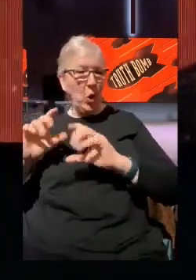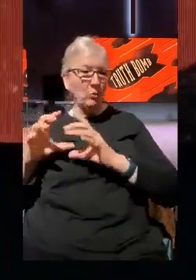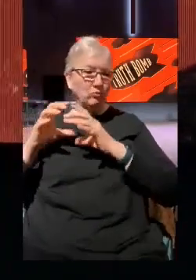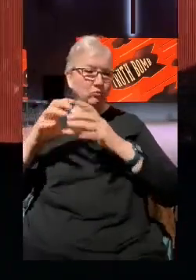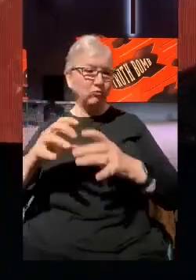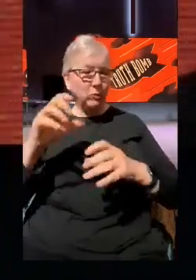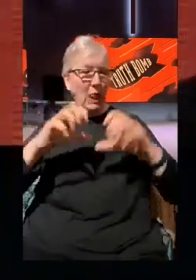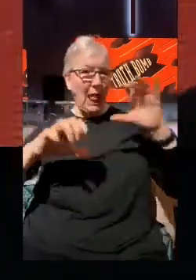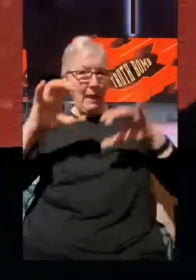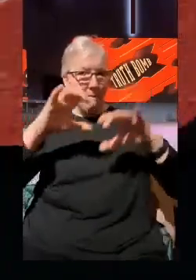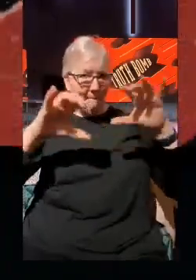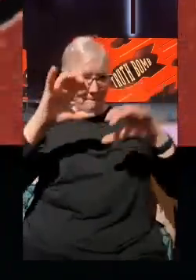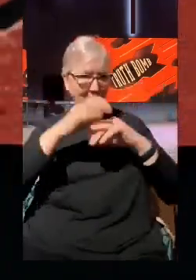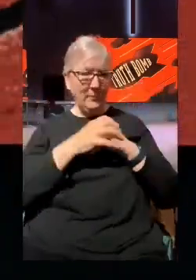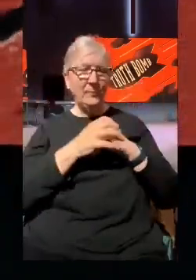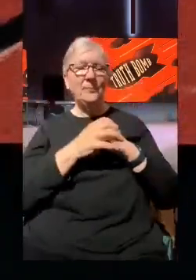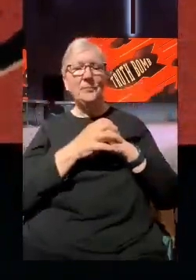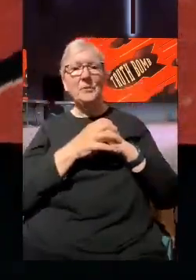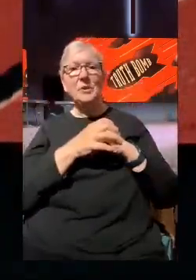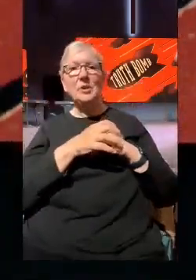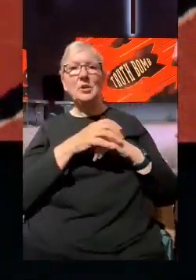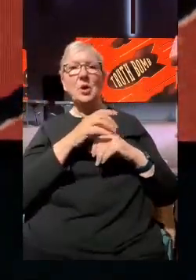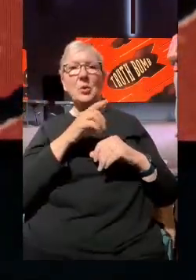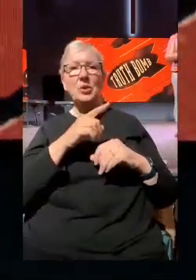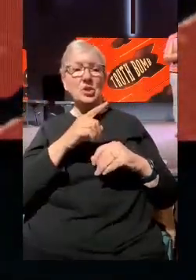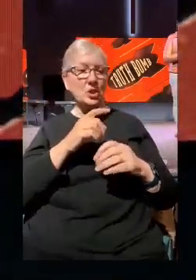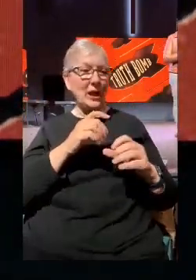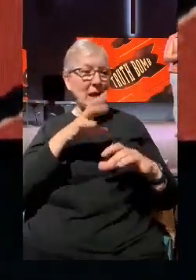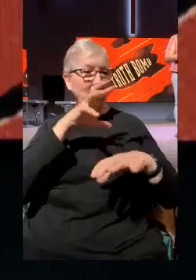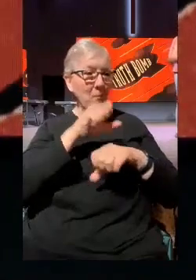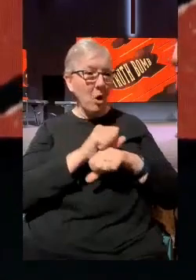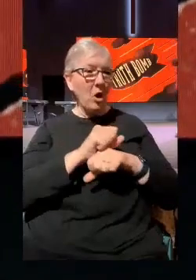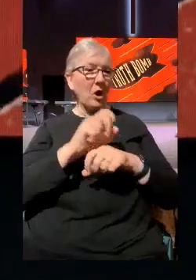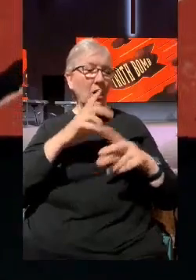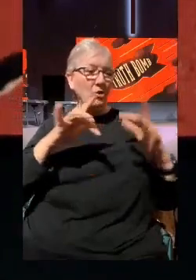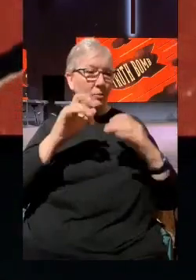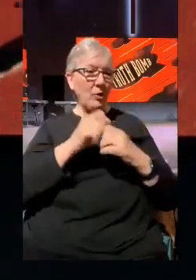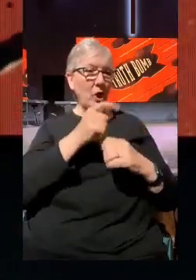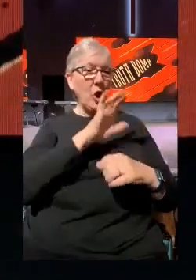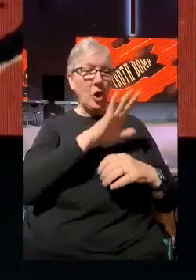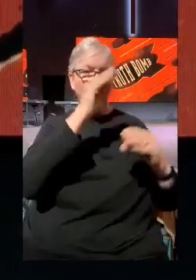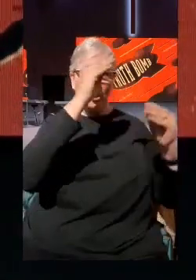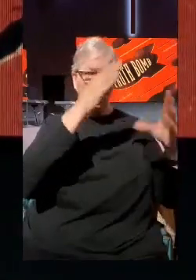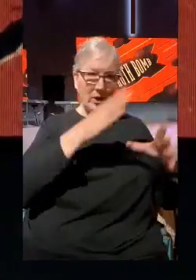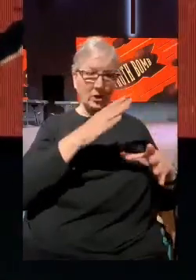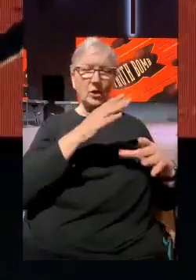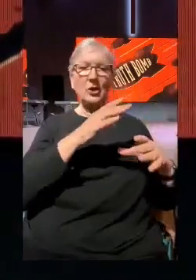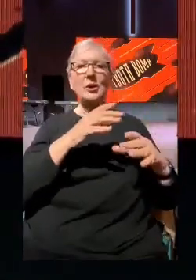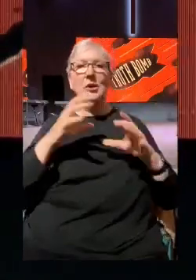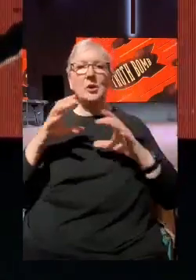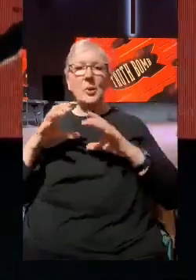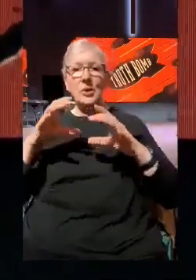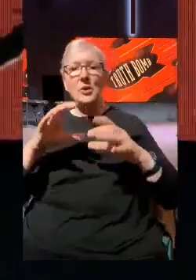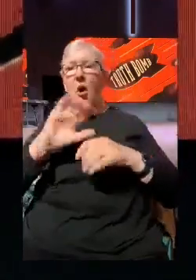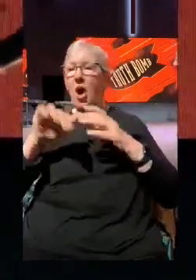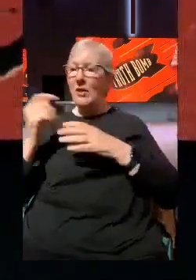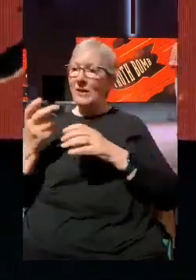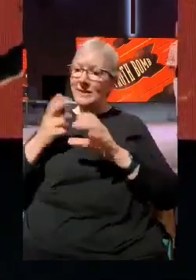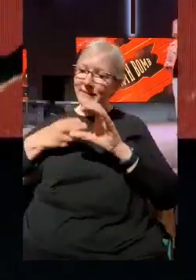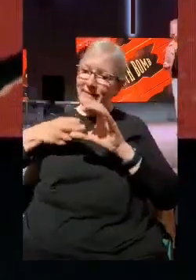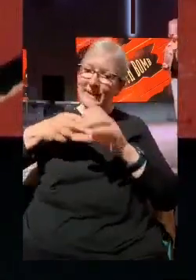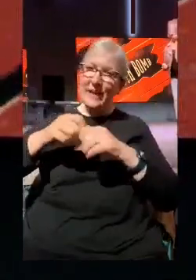trip with her rock climbing instructor for all the ladies in the group. So one Friday night, we all piled into a car. We drove